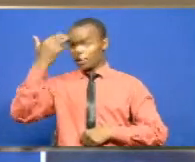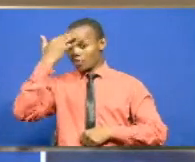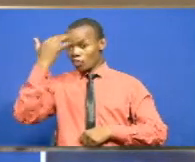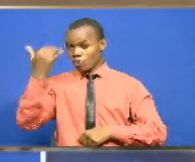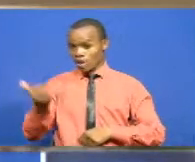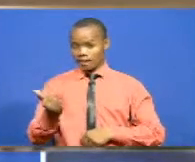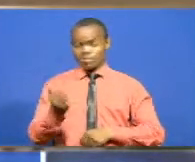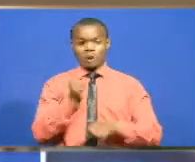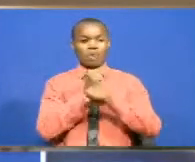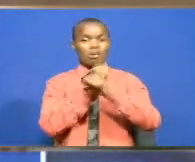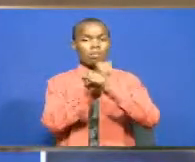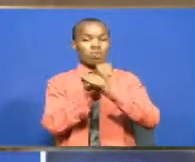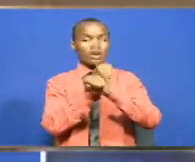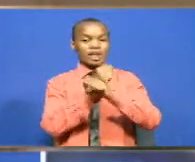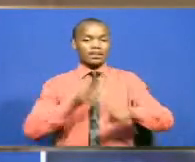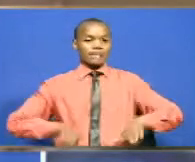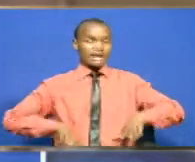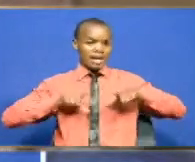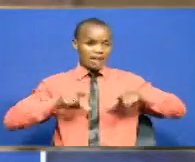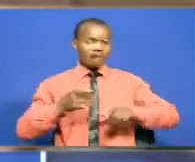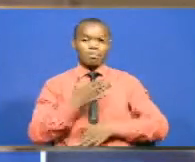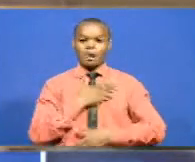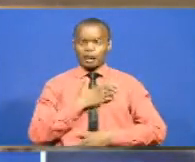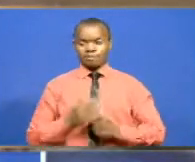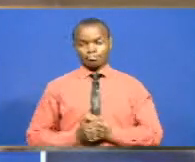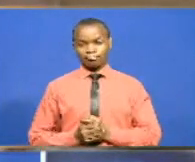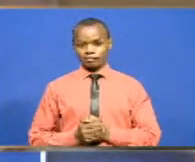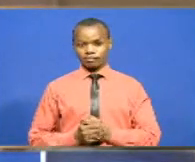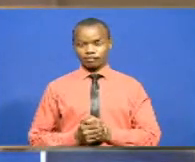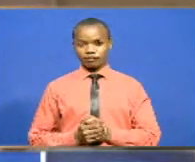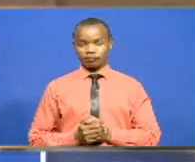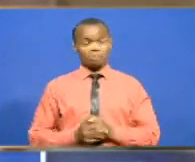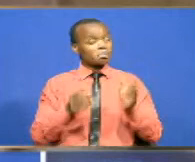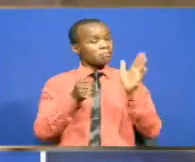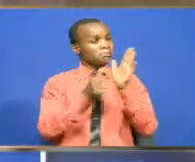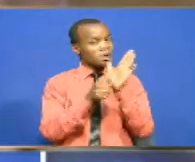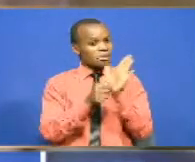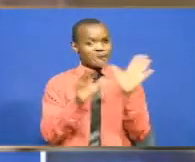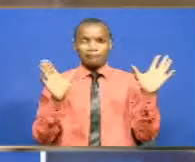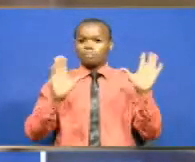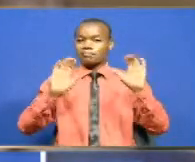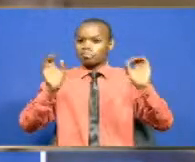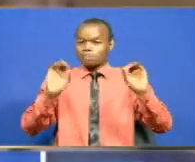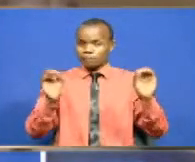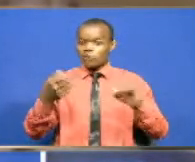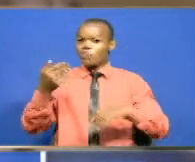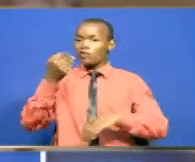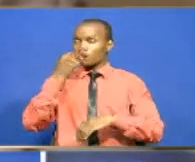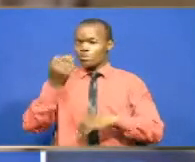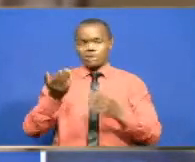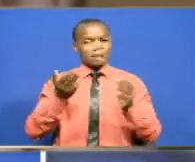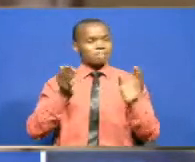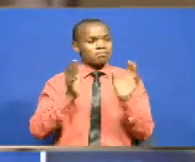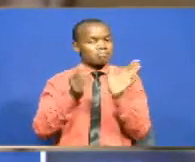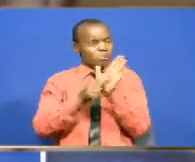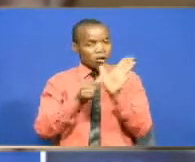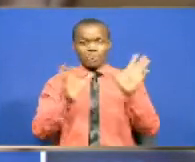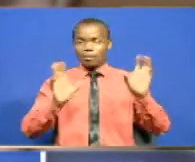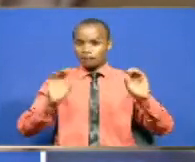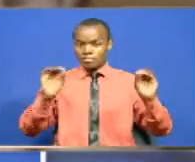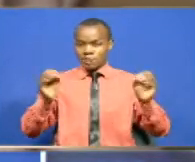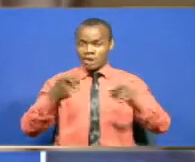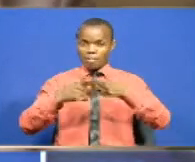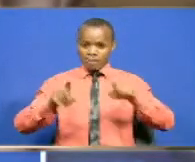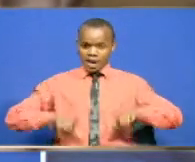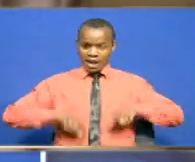yangu sio kwa sababu nimekimbia njaa ama nimekosa chakula, lakini maisha yangu na